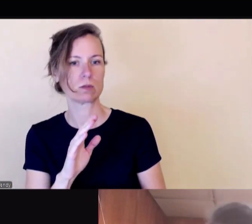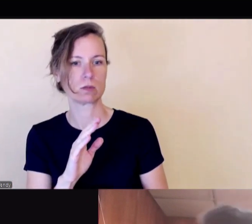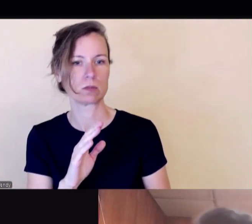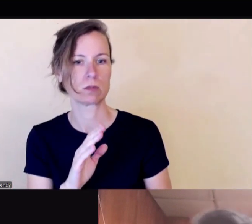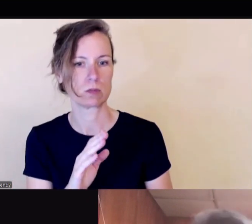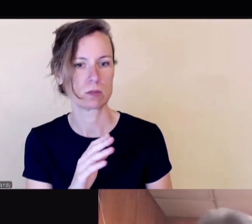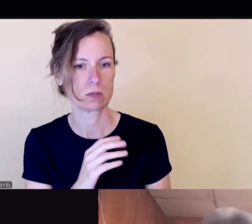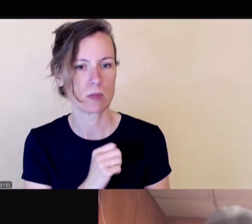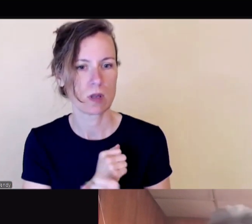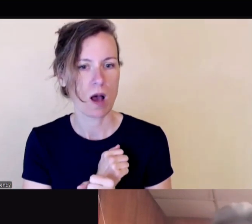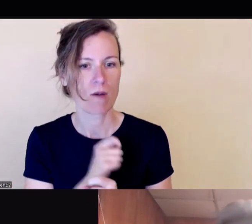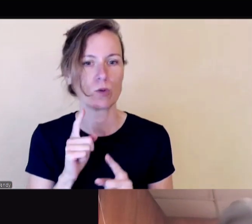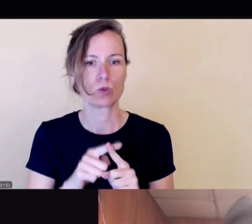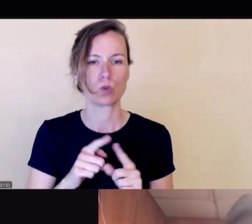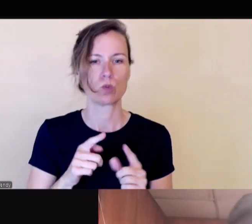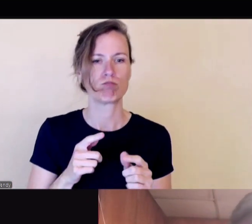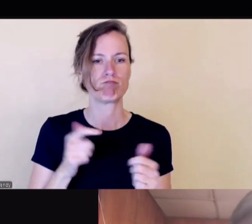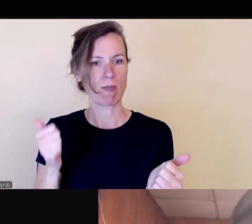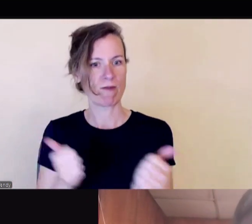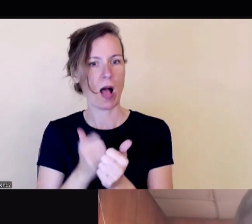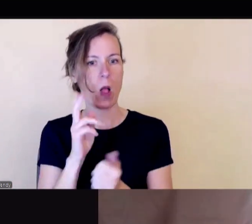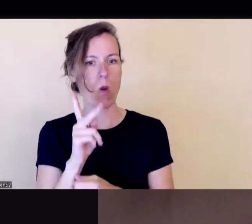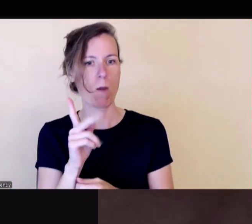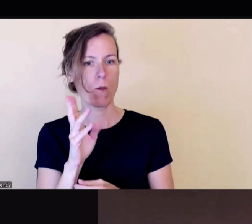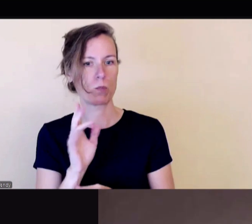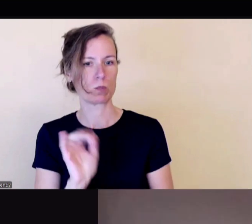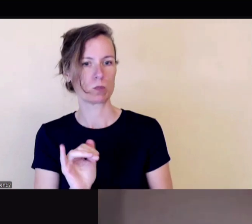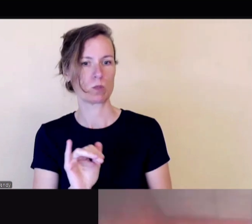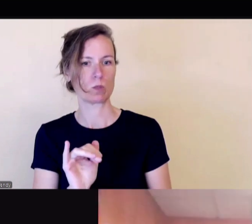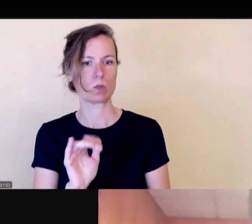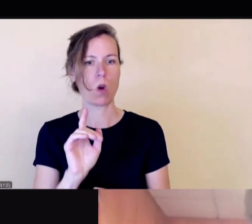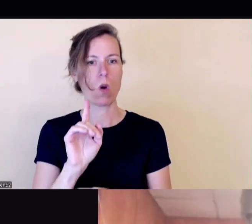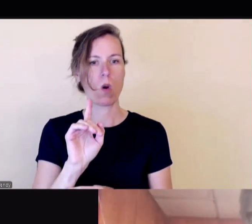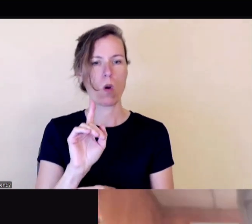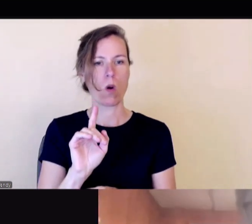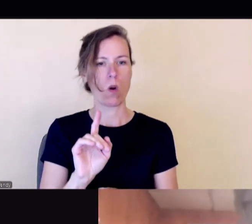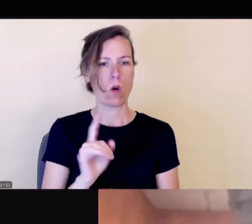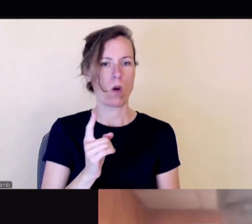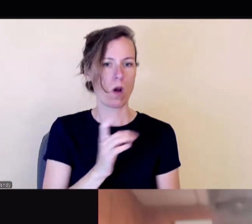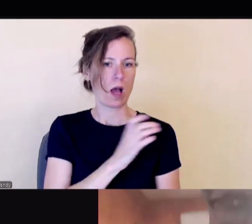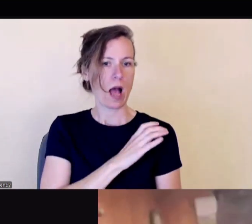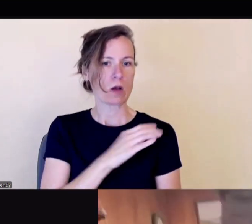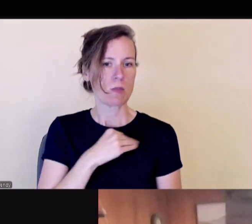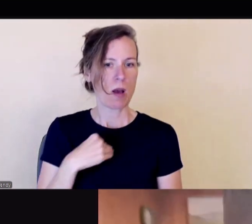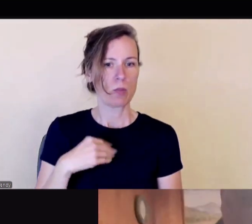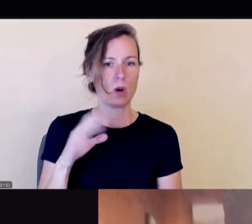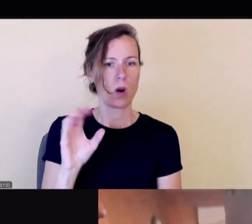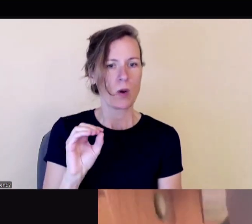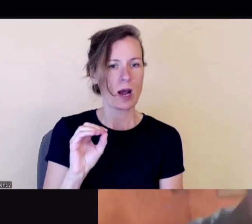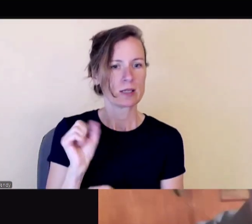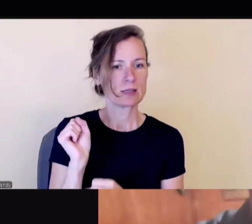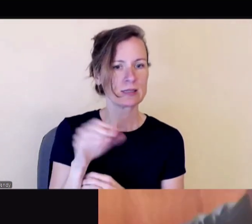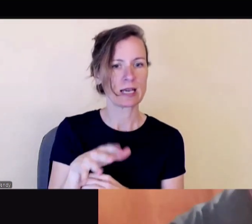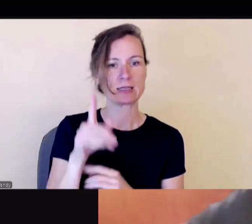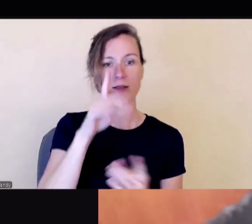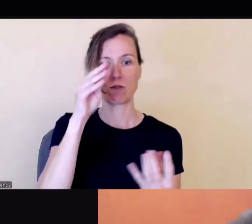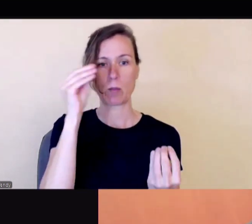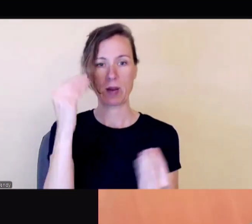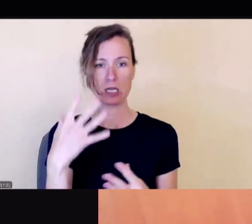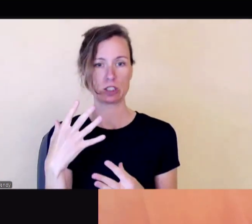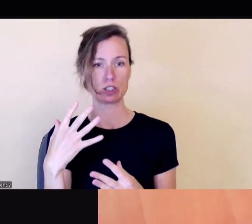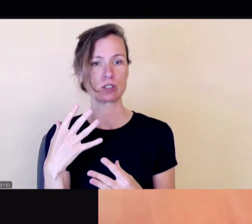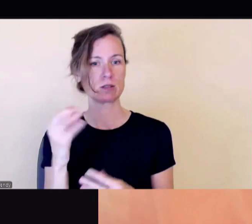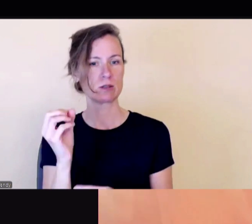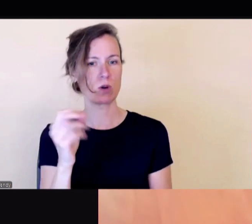hopefully if I'm reelected again, I started a Ward 1 event each year where we bring out different